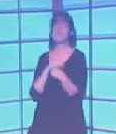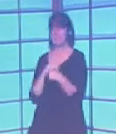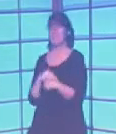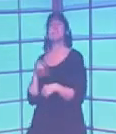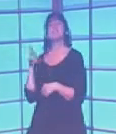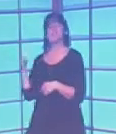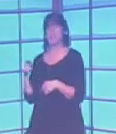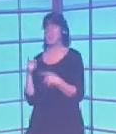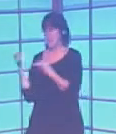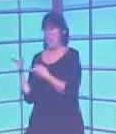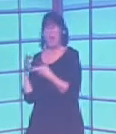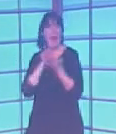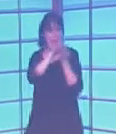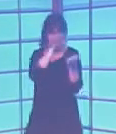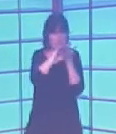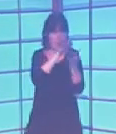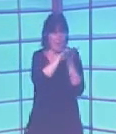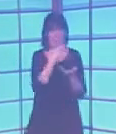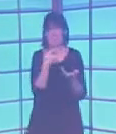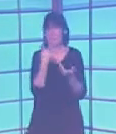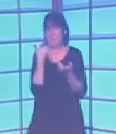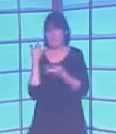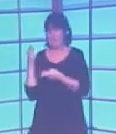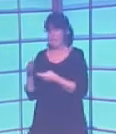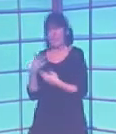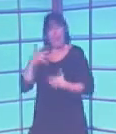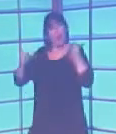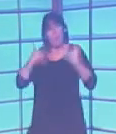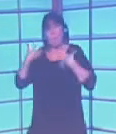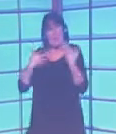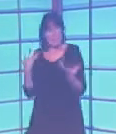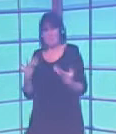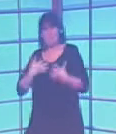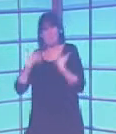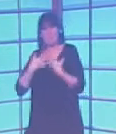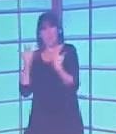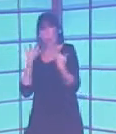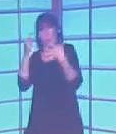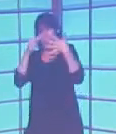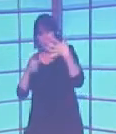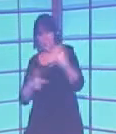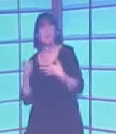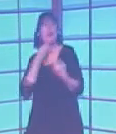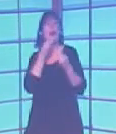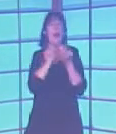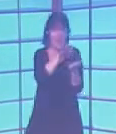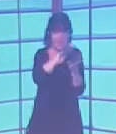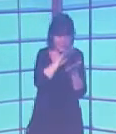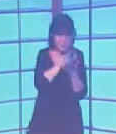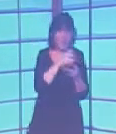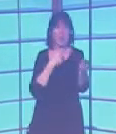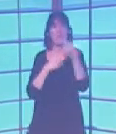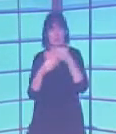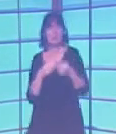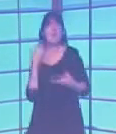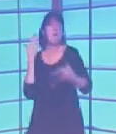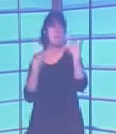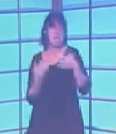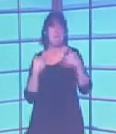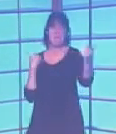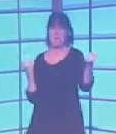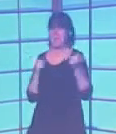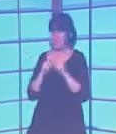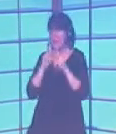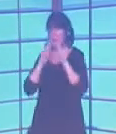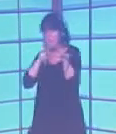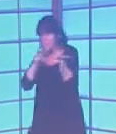complaint and offer advice, guidance, and ongoing support to help resolve the issue. Sometimes this involves a visit to the venue or a meeting with